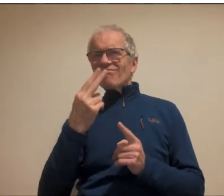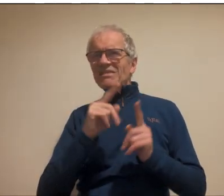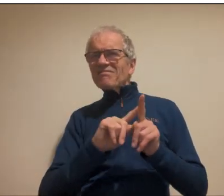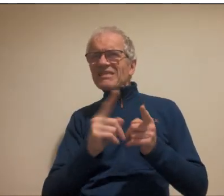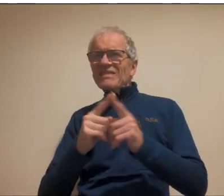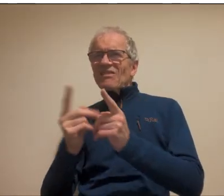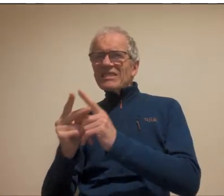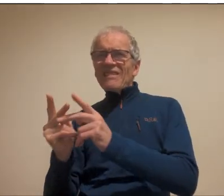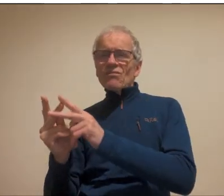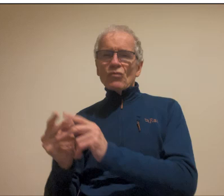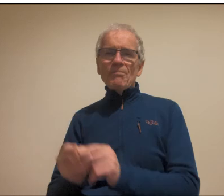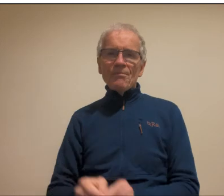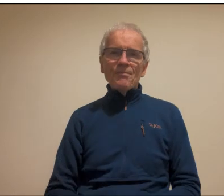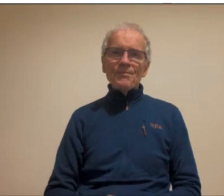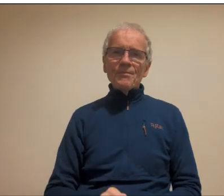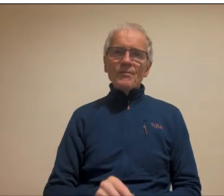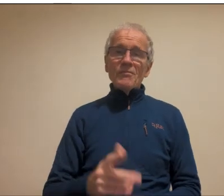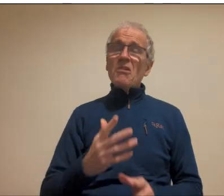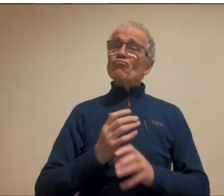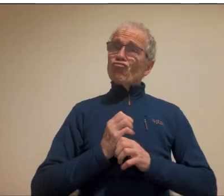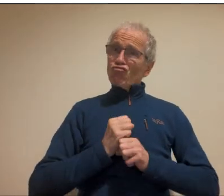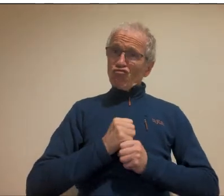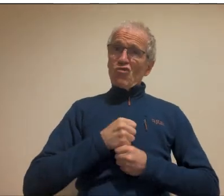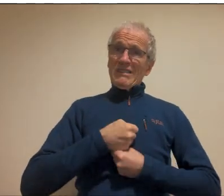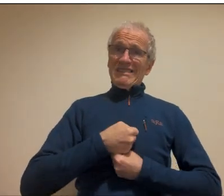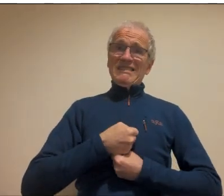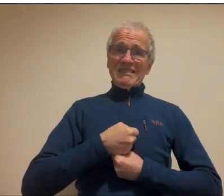Smoking and other tobacco.